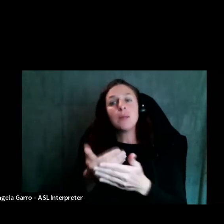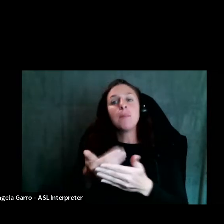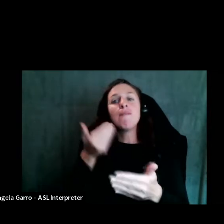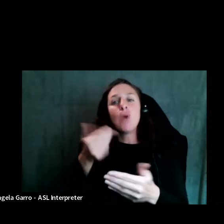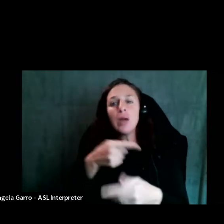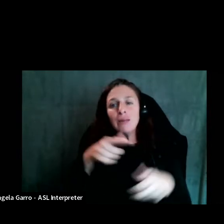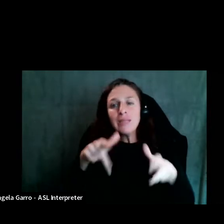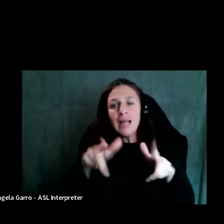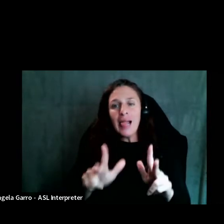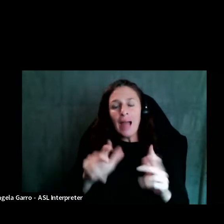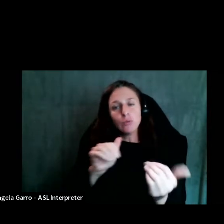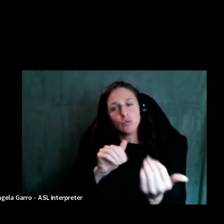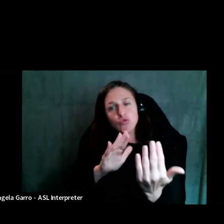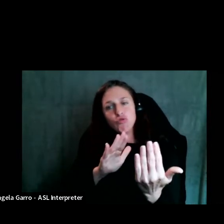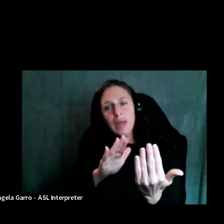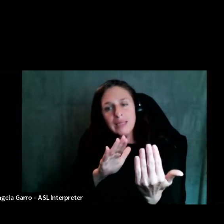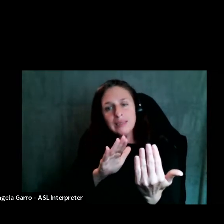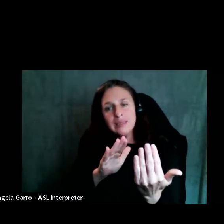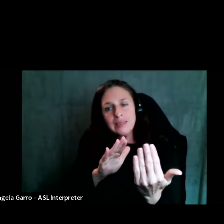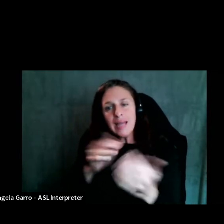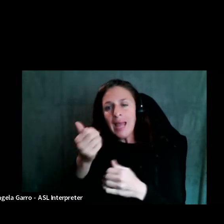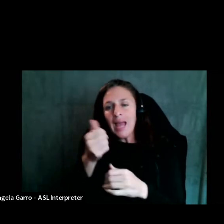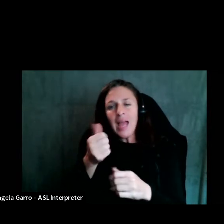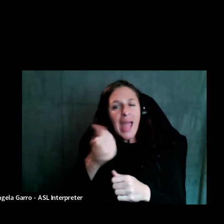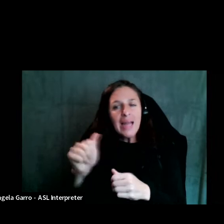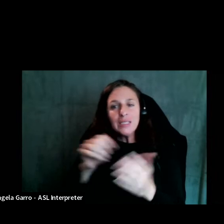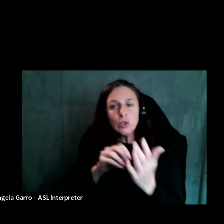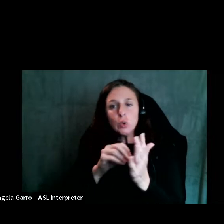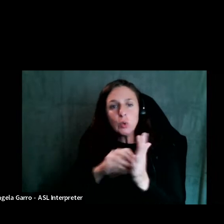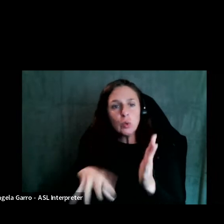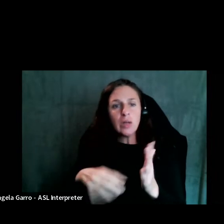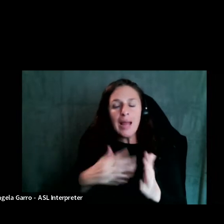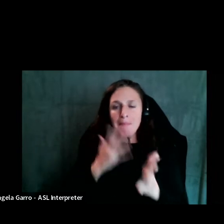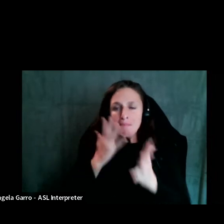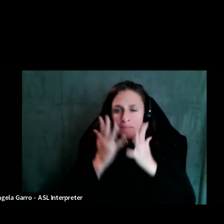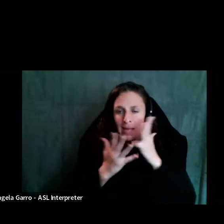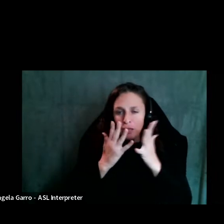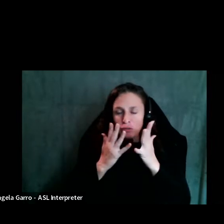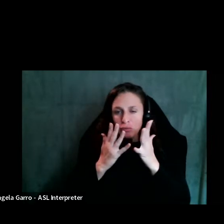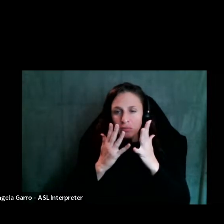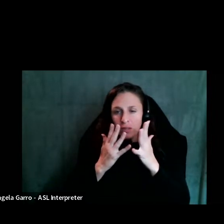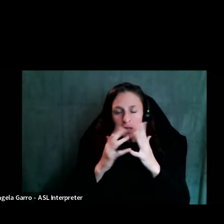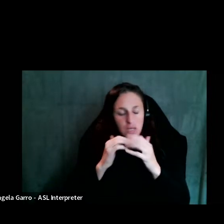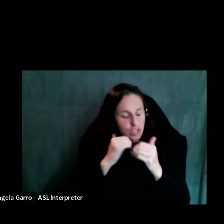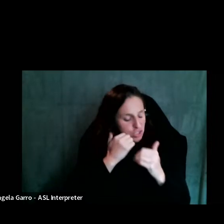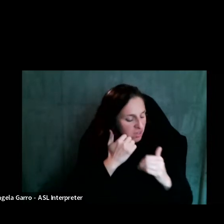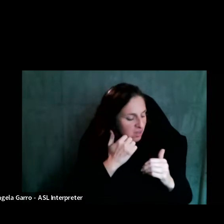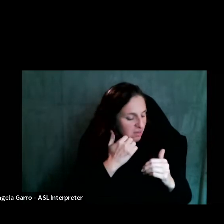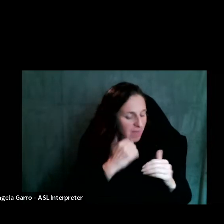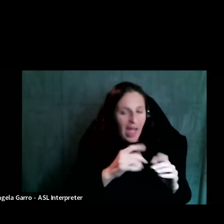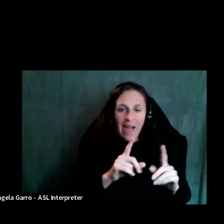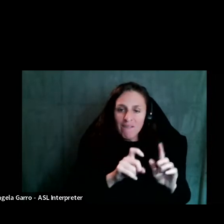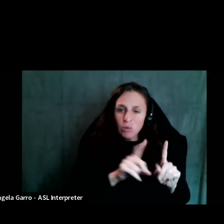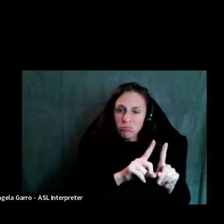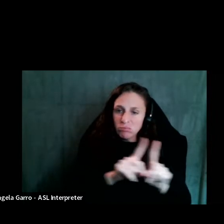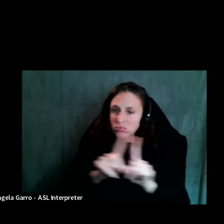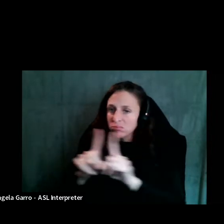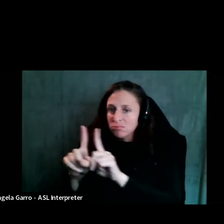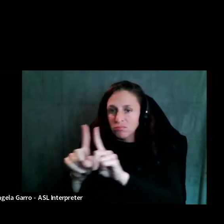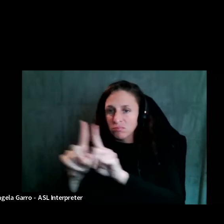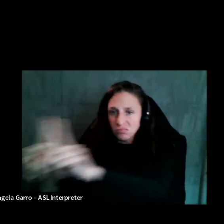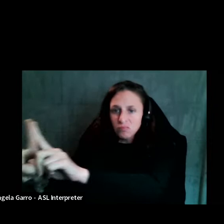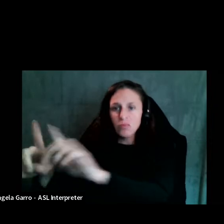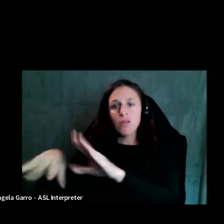student. Embarrassingly and ashamed, I had to escort this dignified man off campus